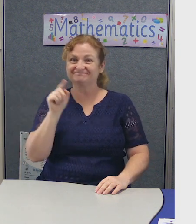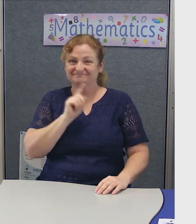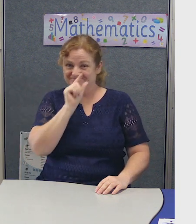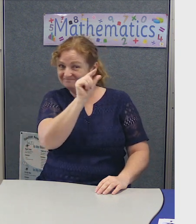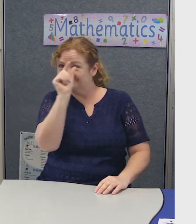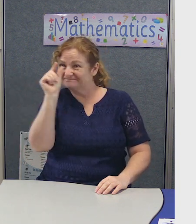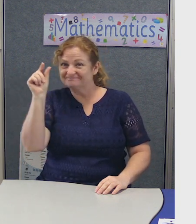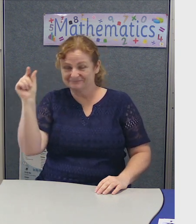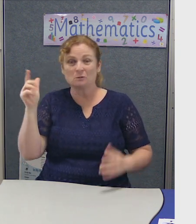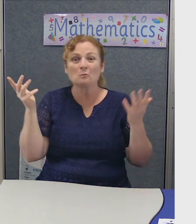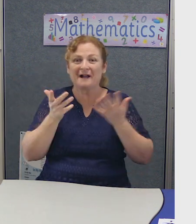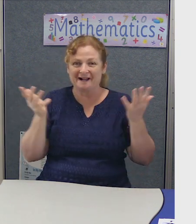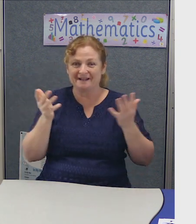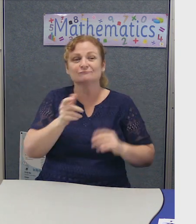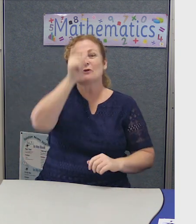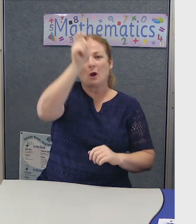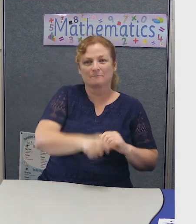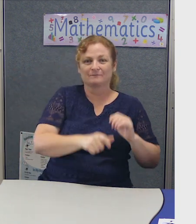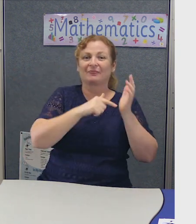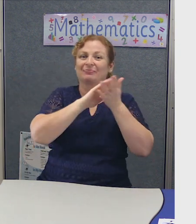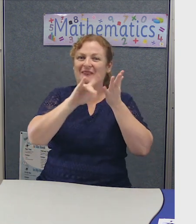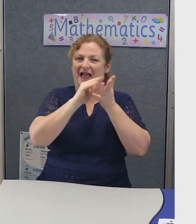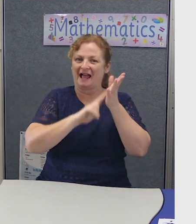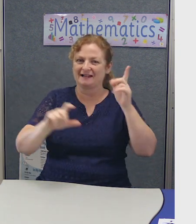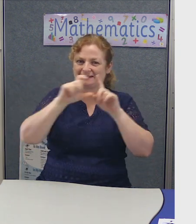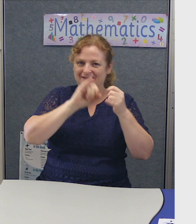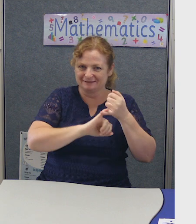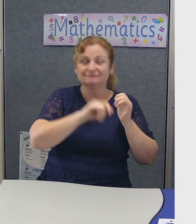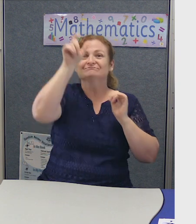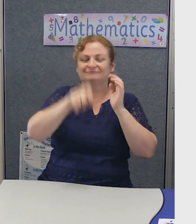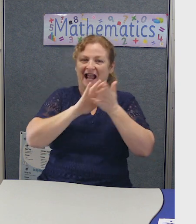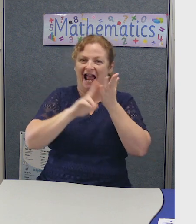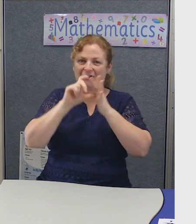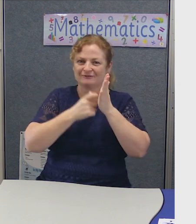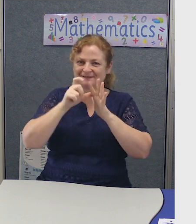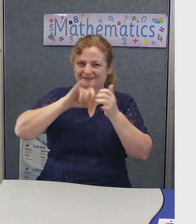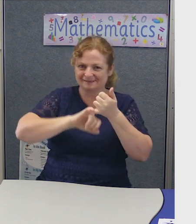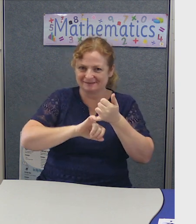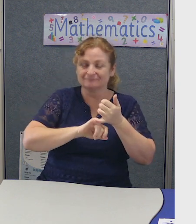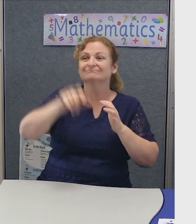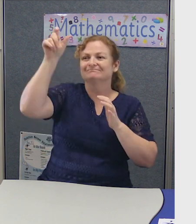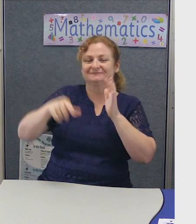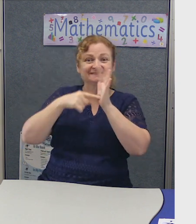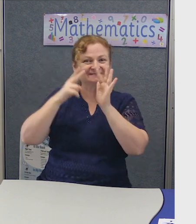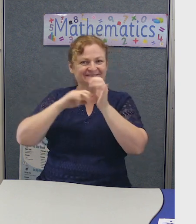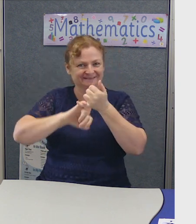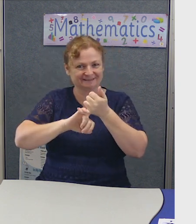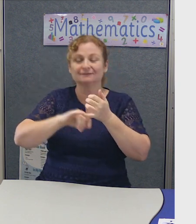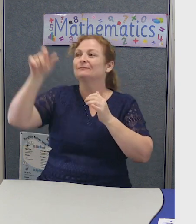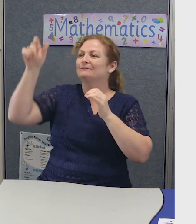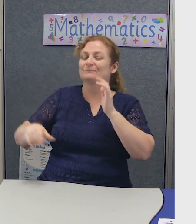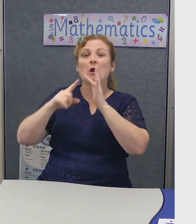the thousands, hundreds, tens, and ones place